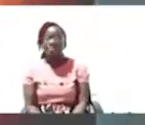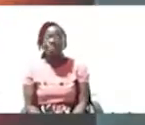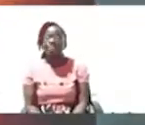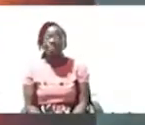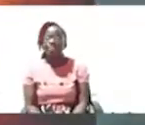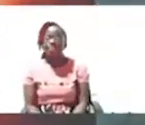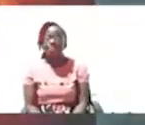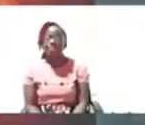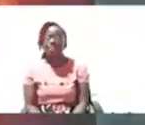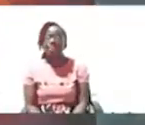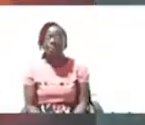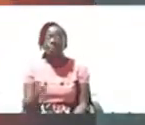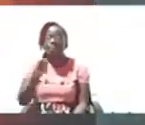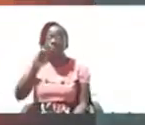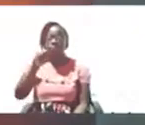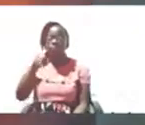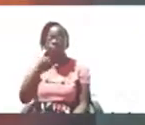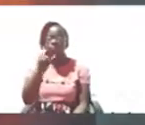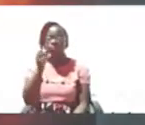43.